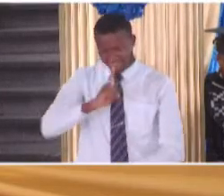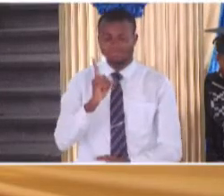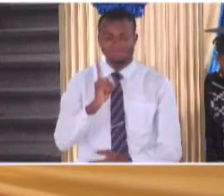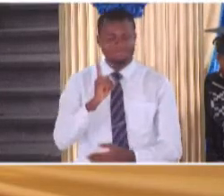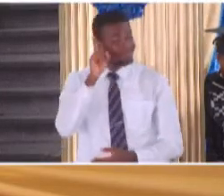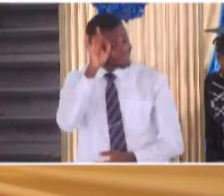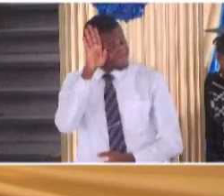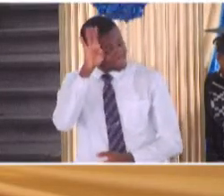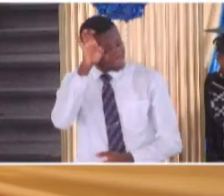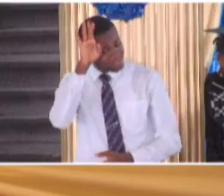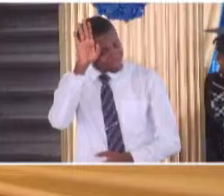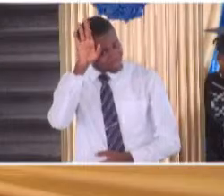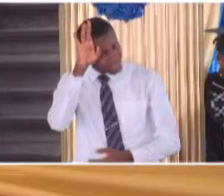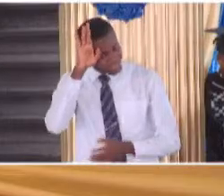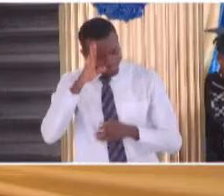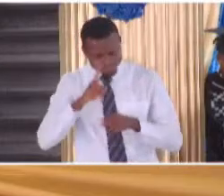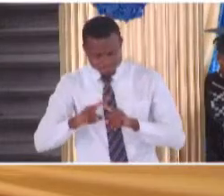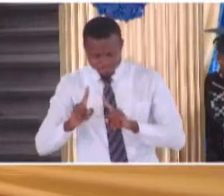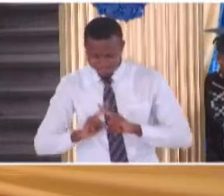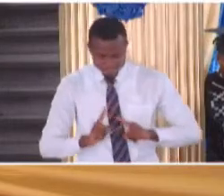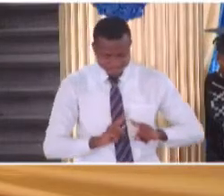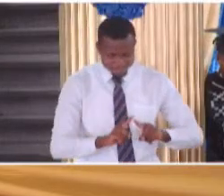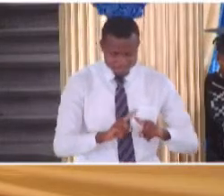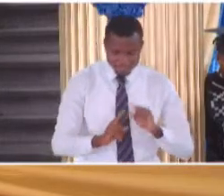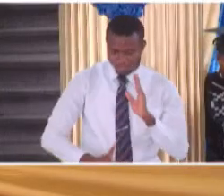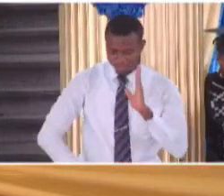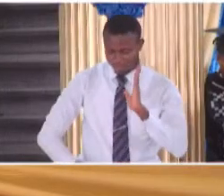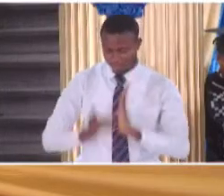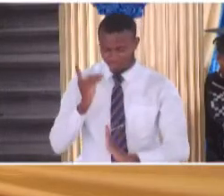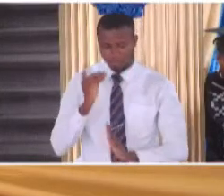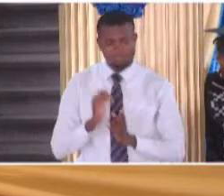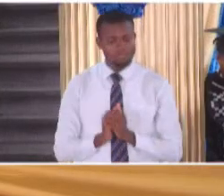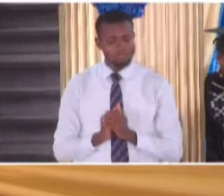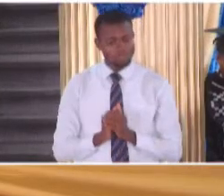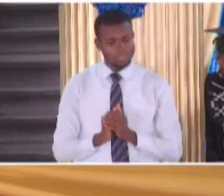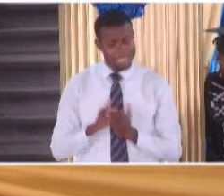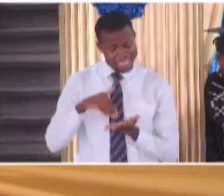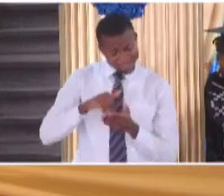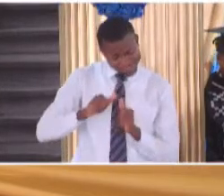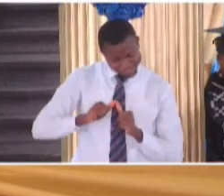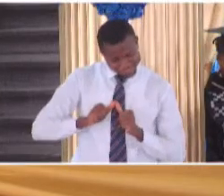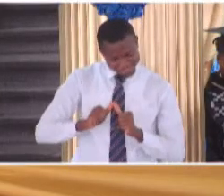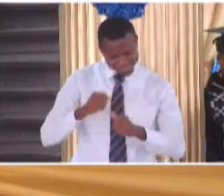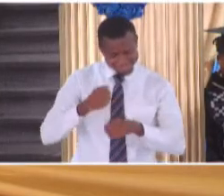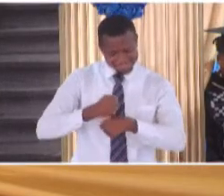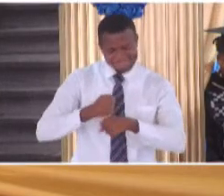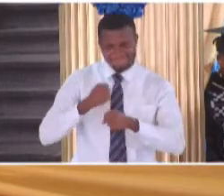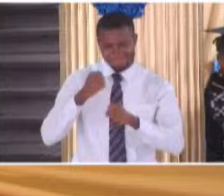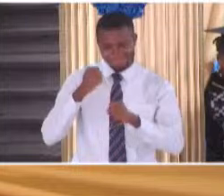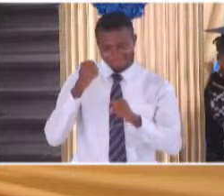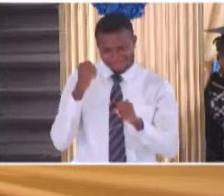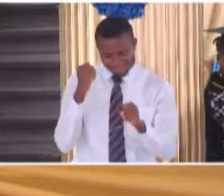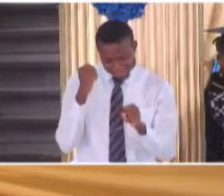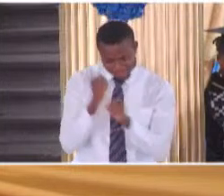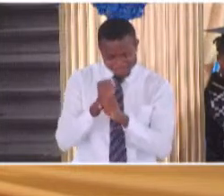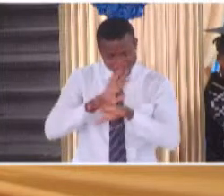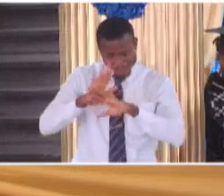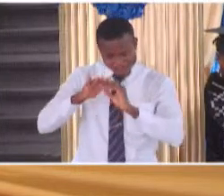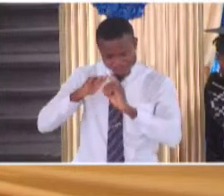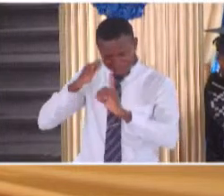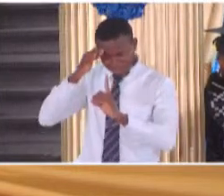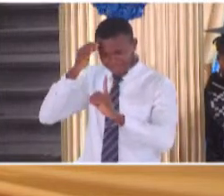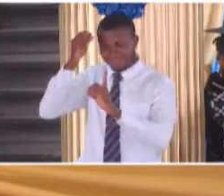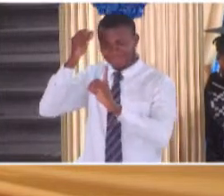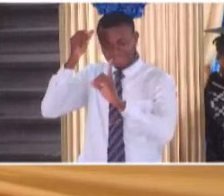innovation, and holistic development. As we continue to make strides towards achieving our